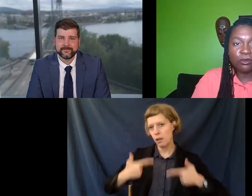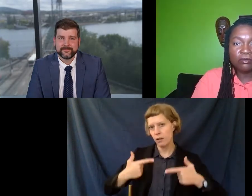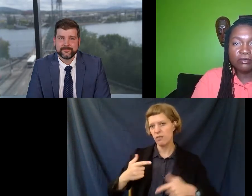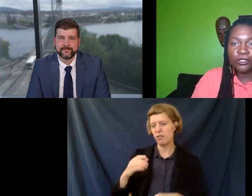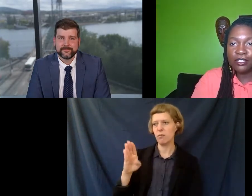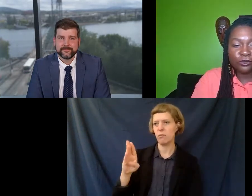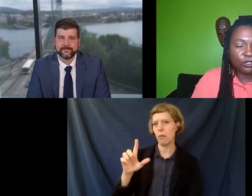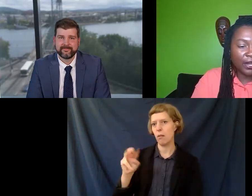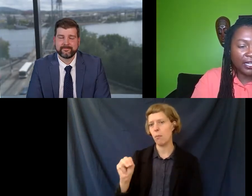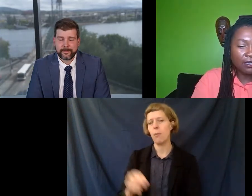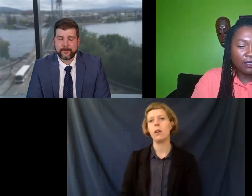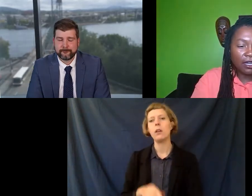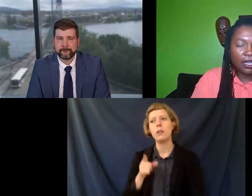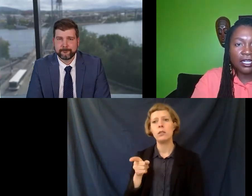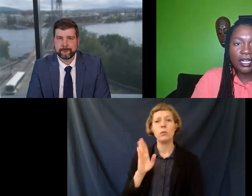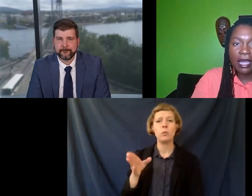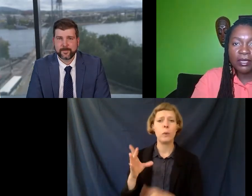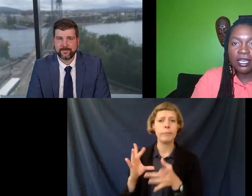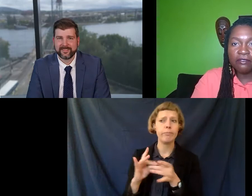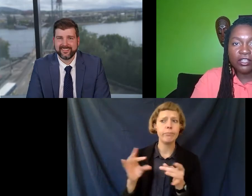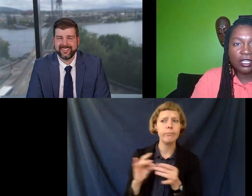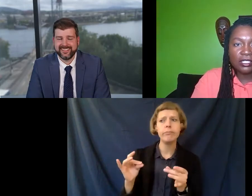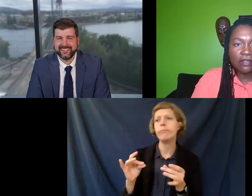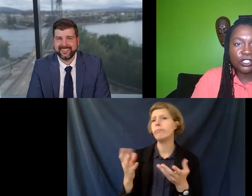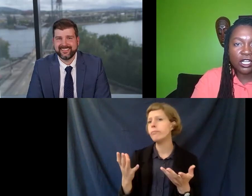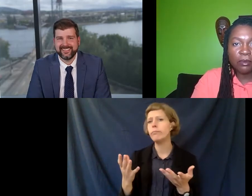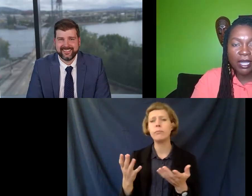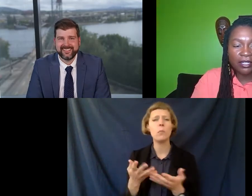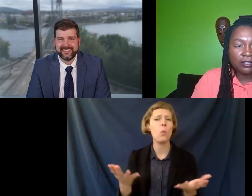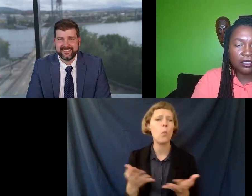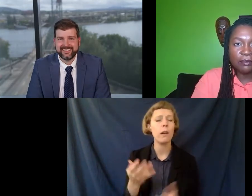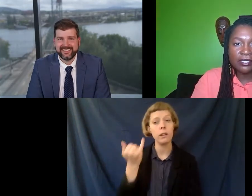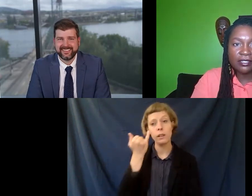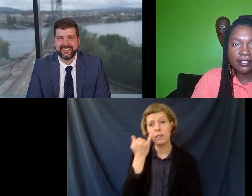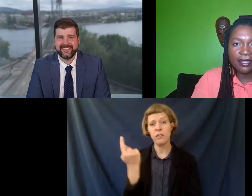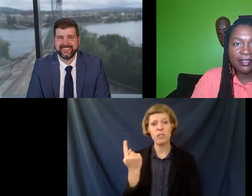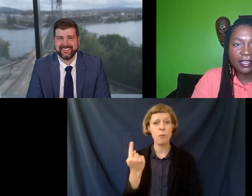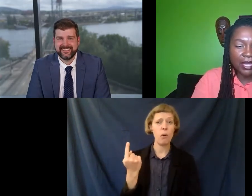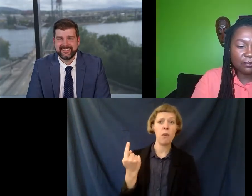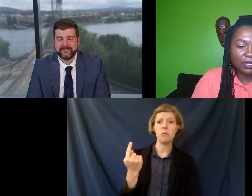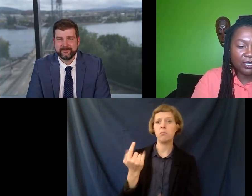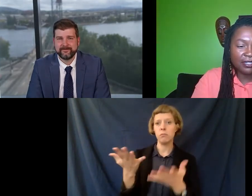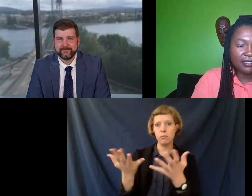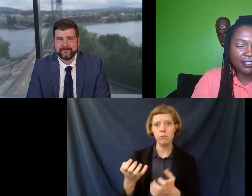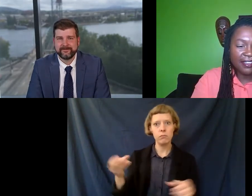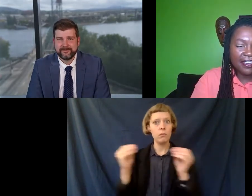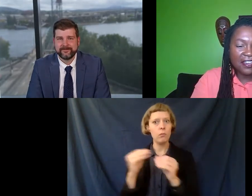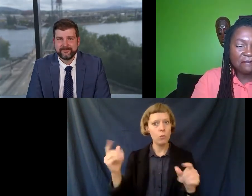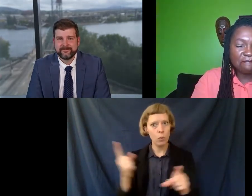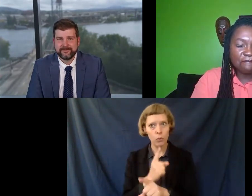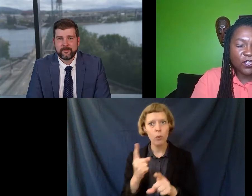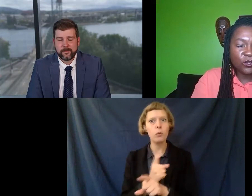city to go back to normal? Those of us who are cranky, unhappy, and feel unsafe should shut up about it to let business get back to being